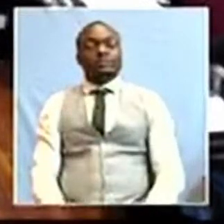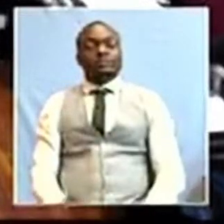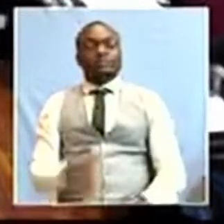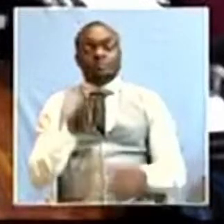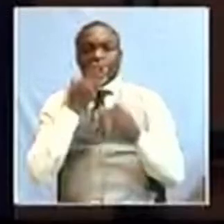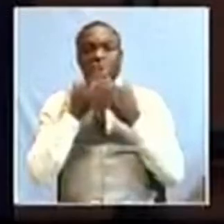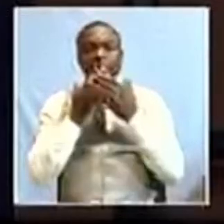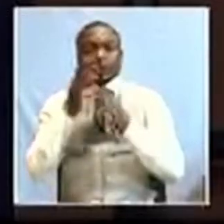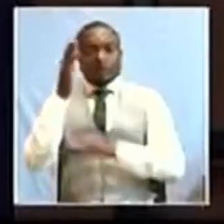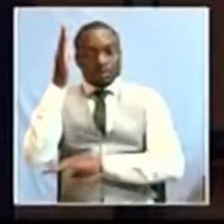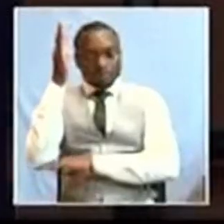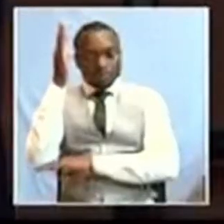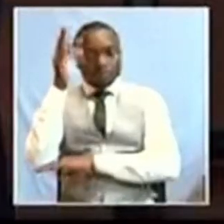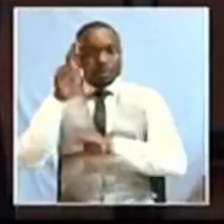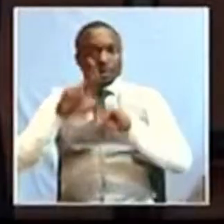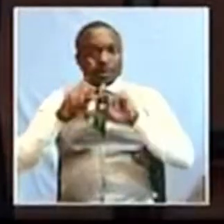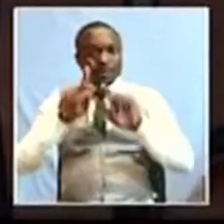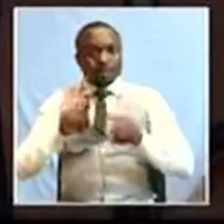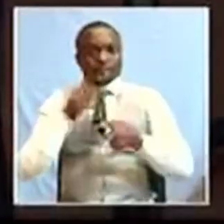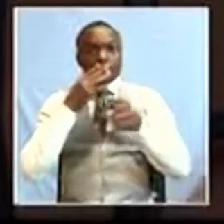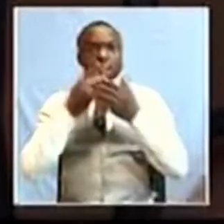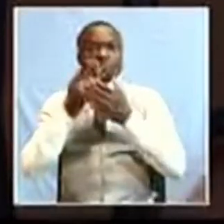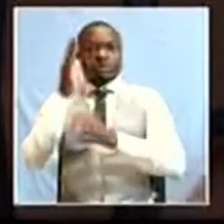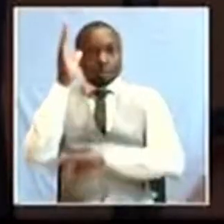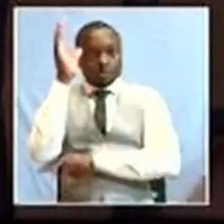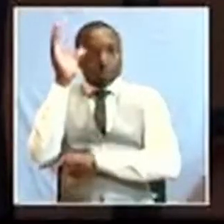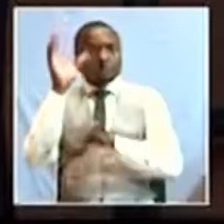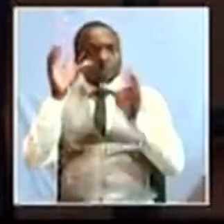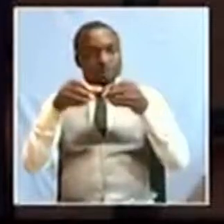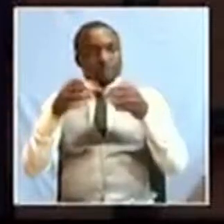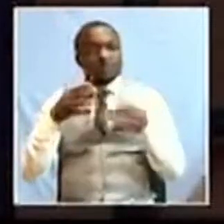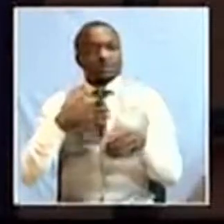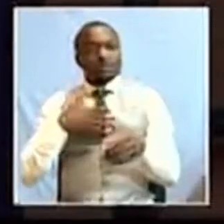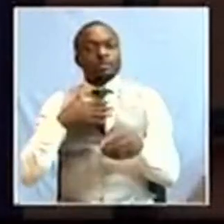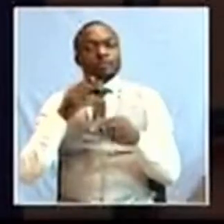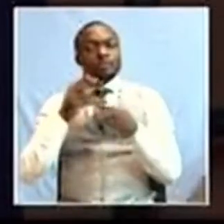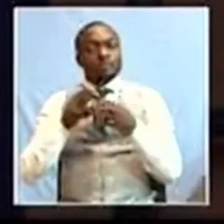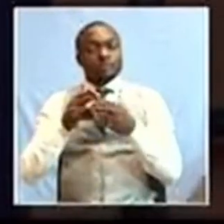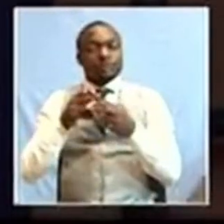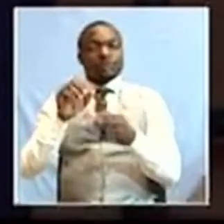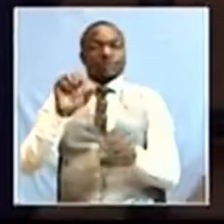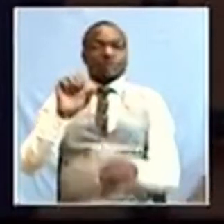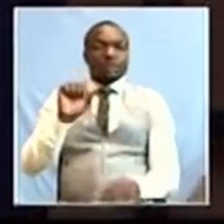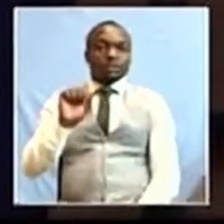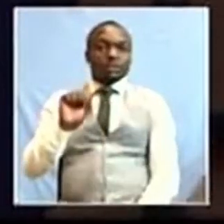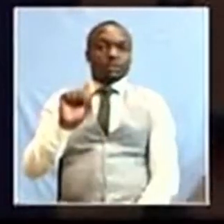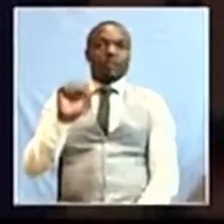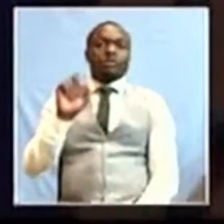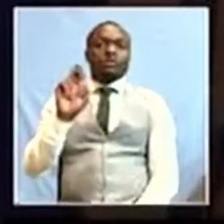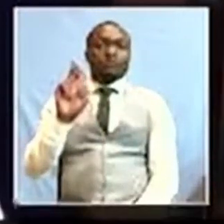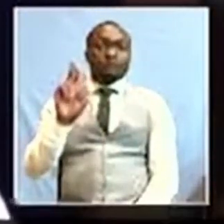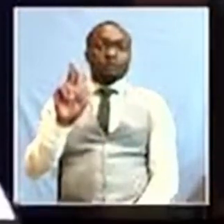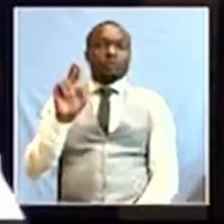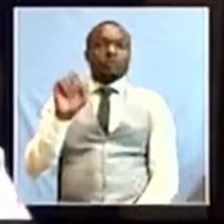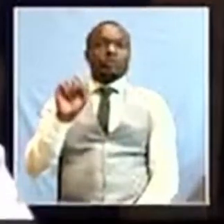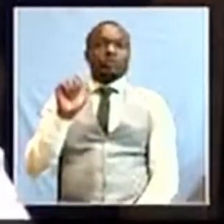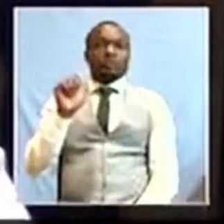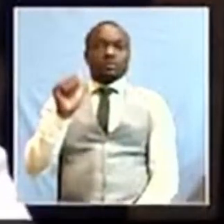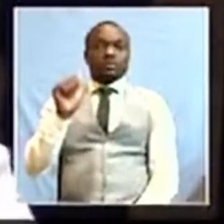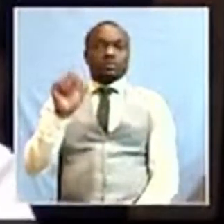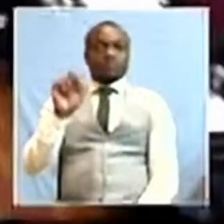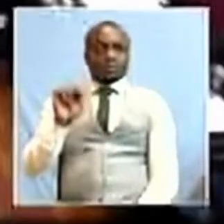Good afternoon, Chair. Good afternoon, Committee. My name is Susan Chikampa. I'm the Internal Auditor for MONZE Town